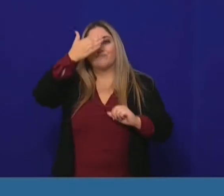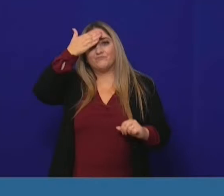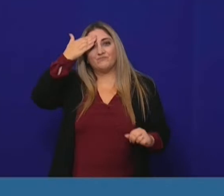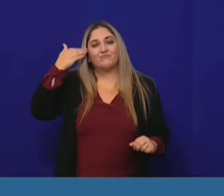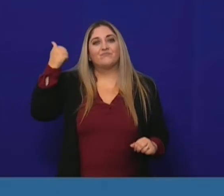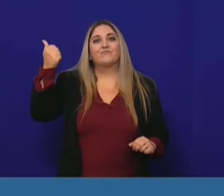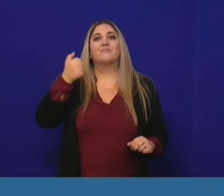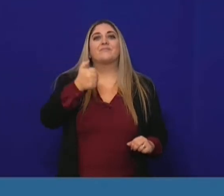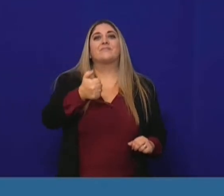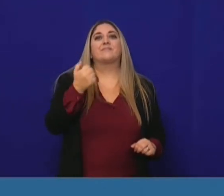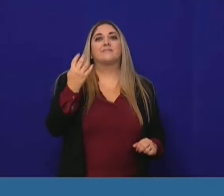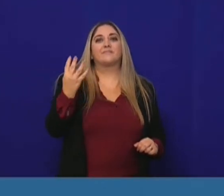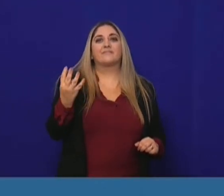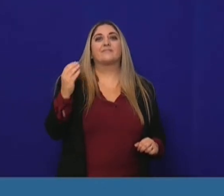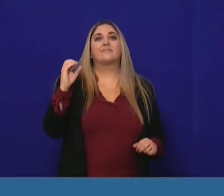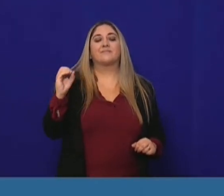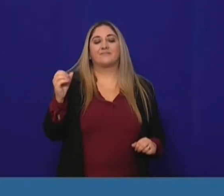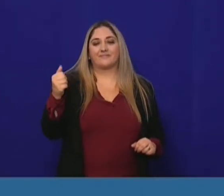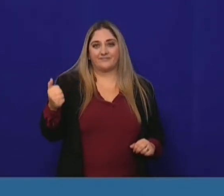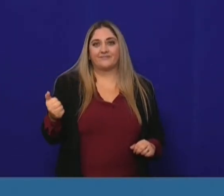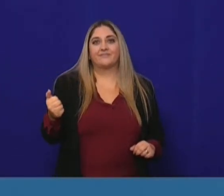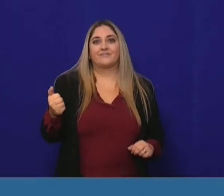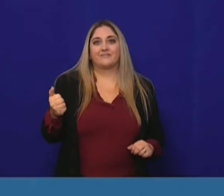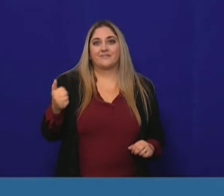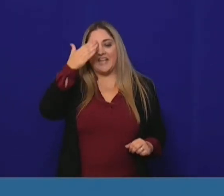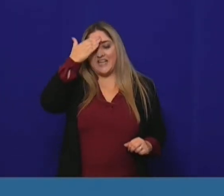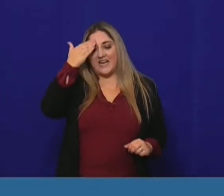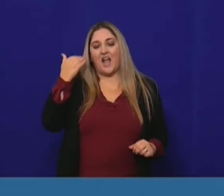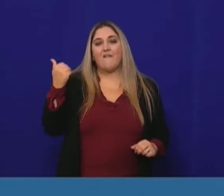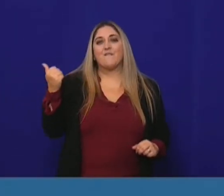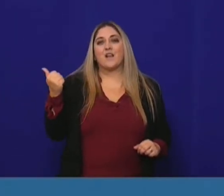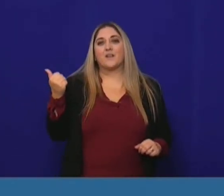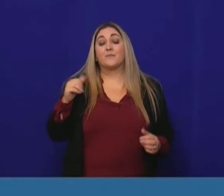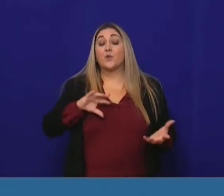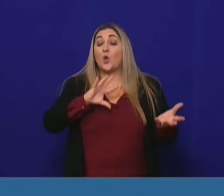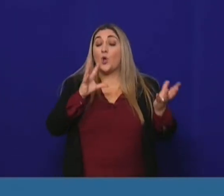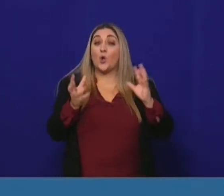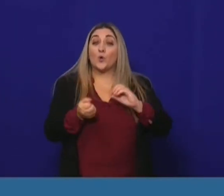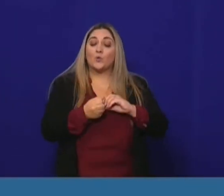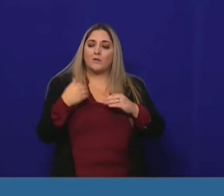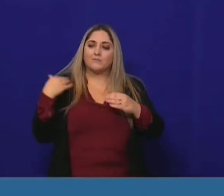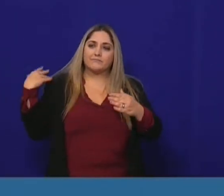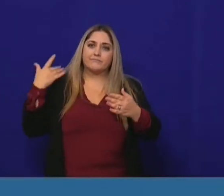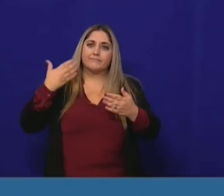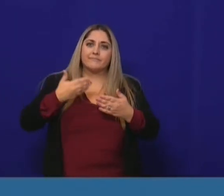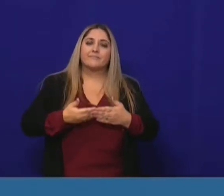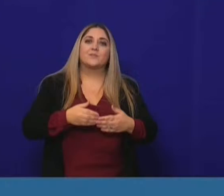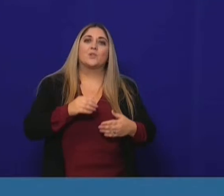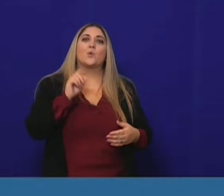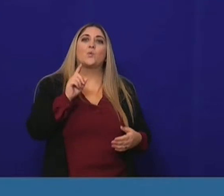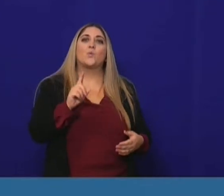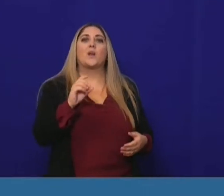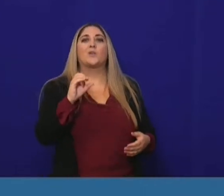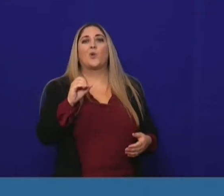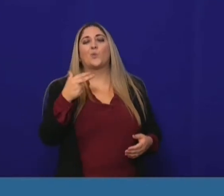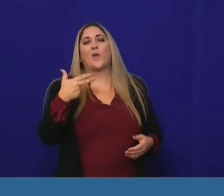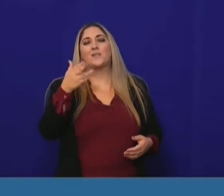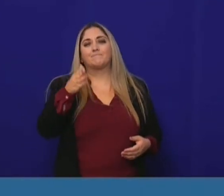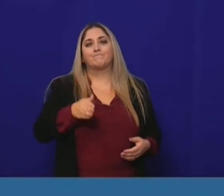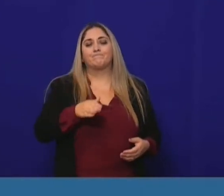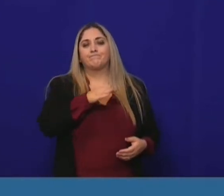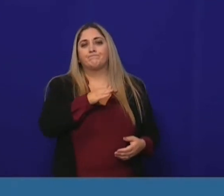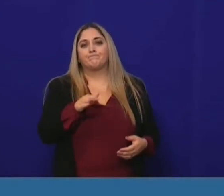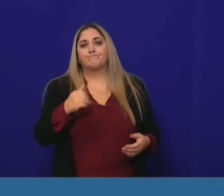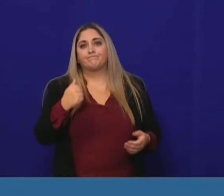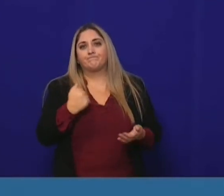is 6,406. And we have had a total up to today of 108 deaths. And